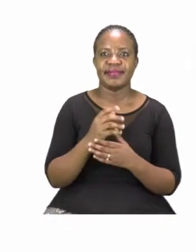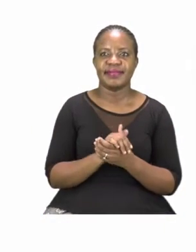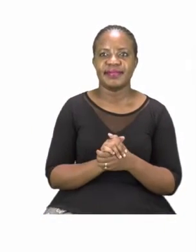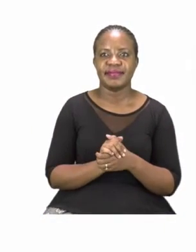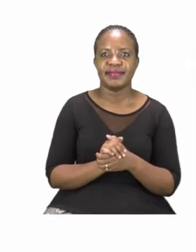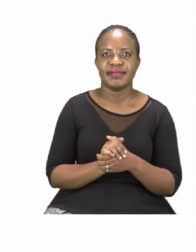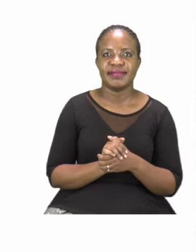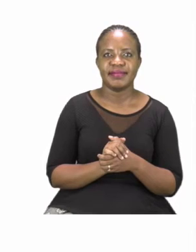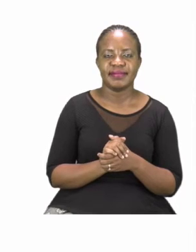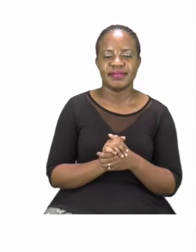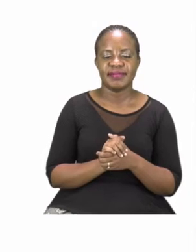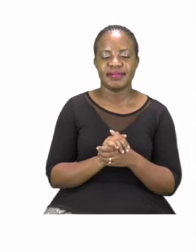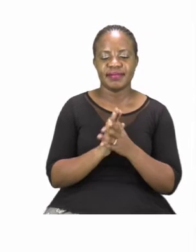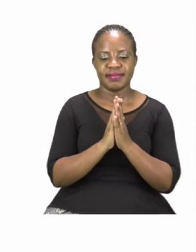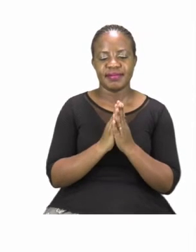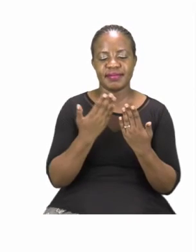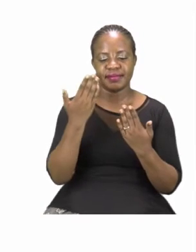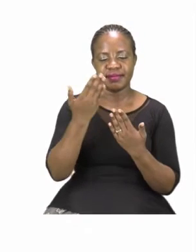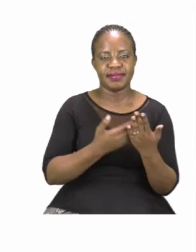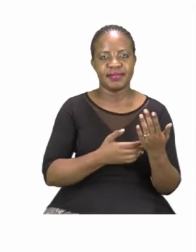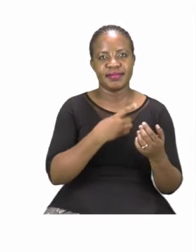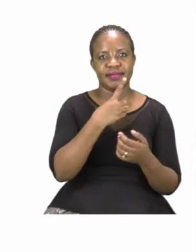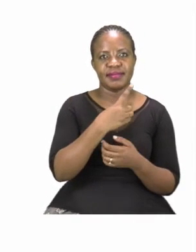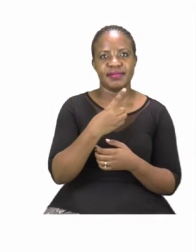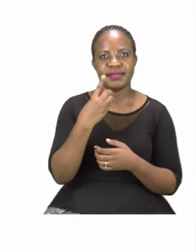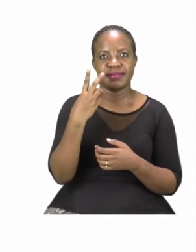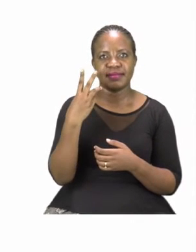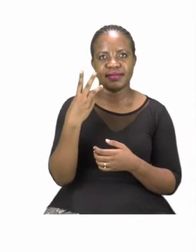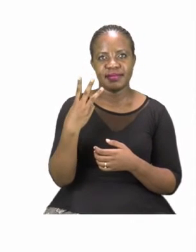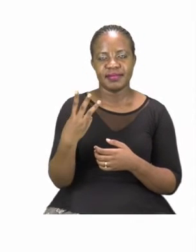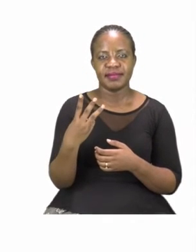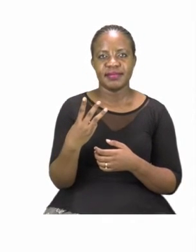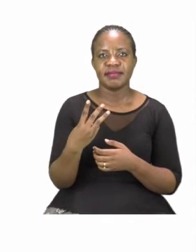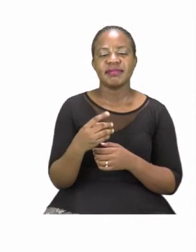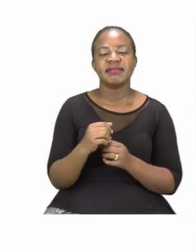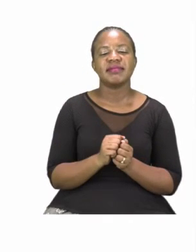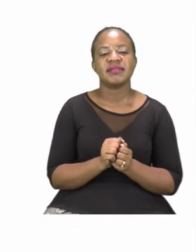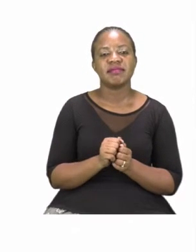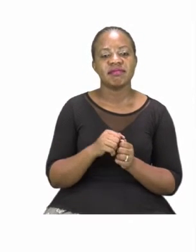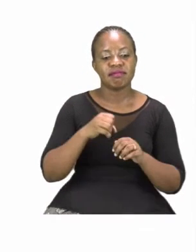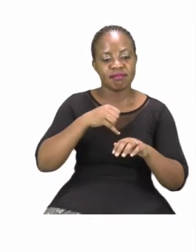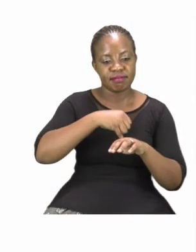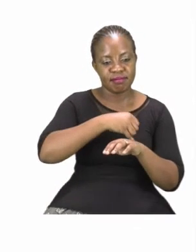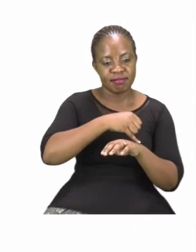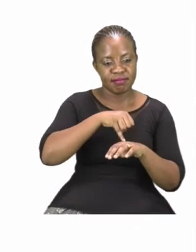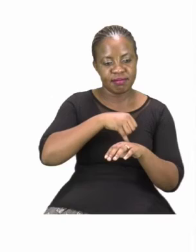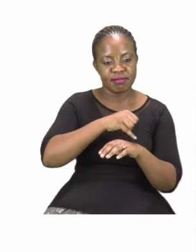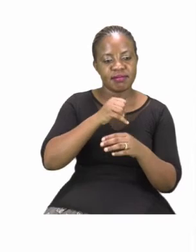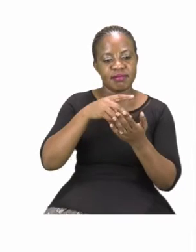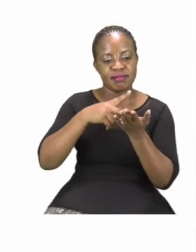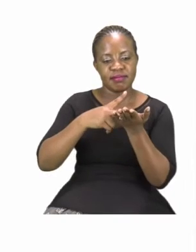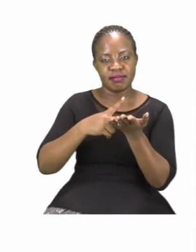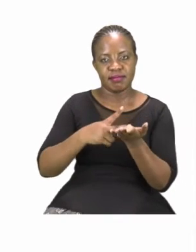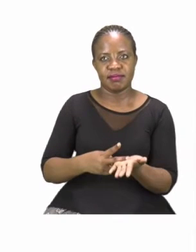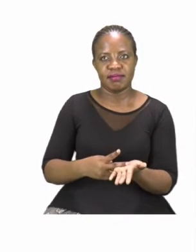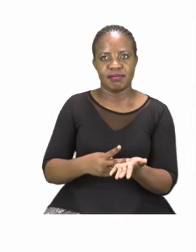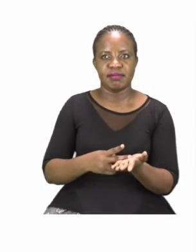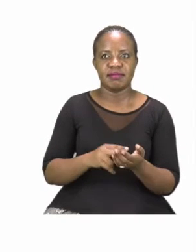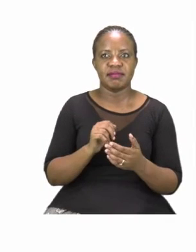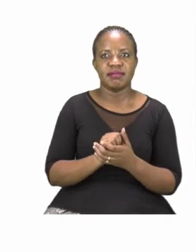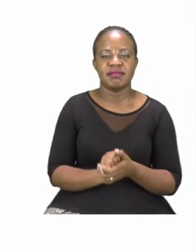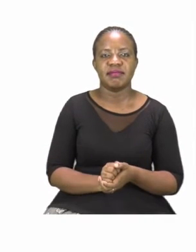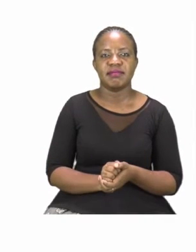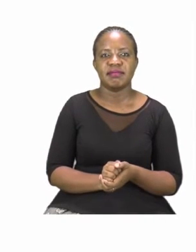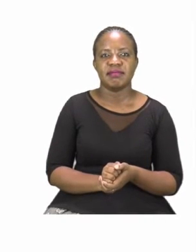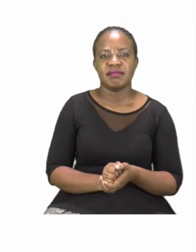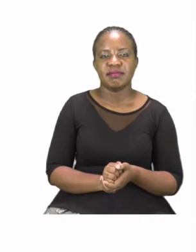On page 13, you can see that we are dealing with place value. Now, it is going to